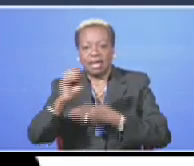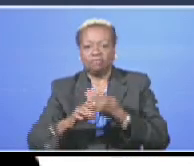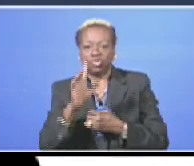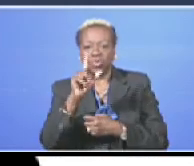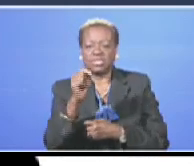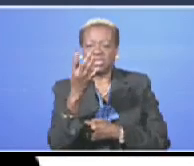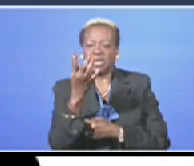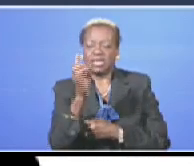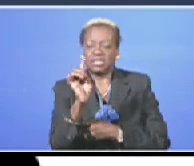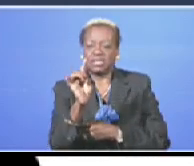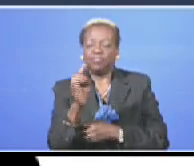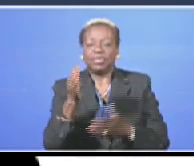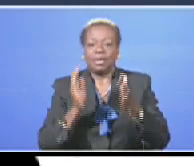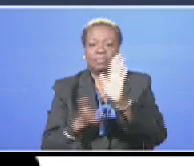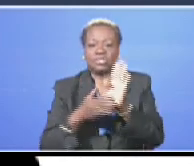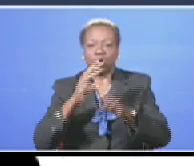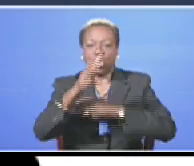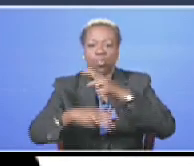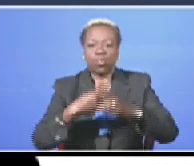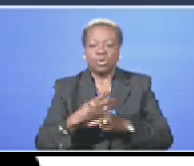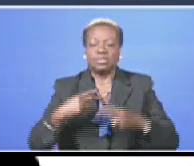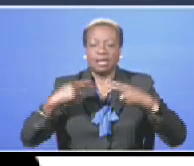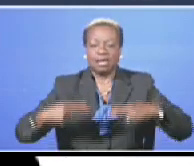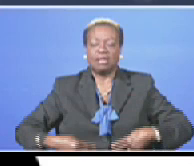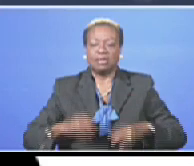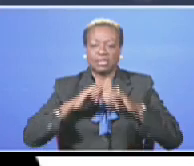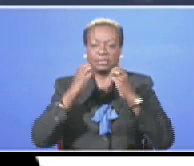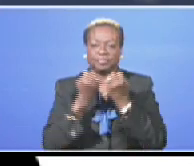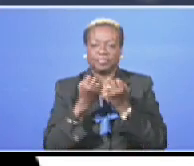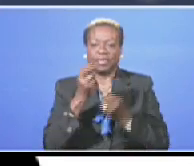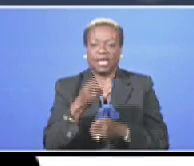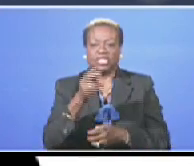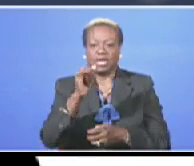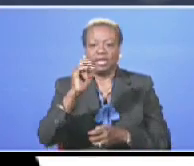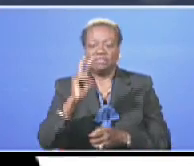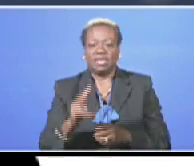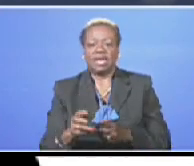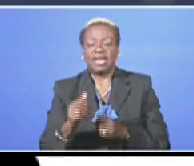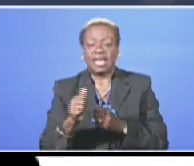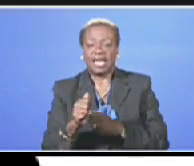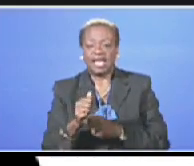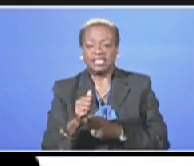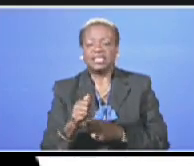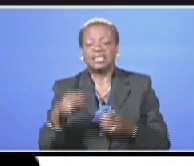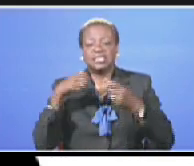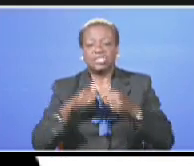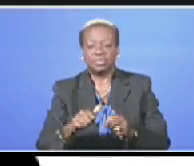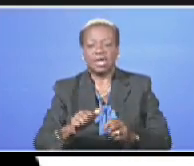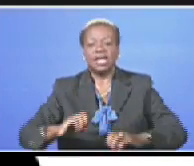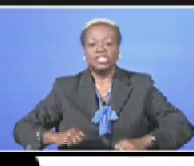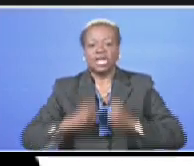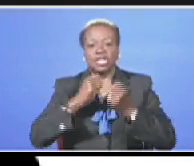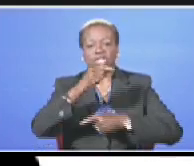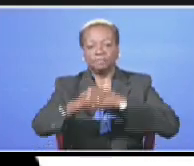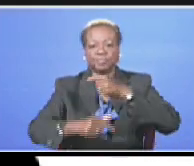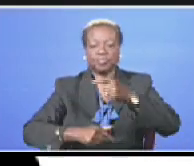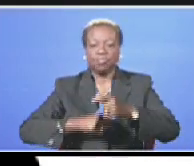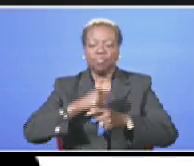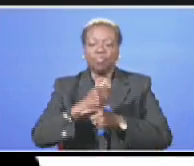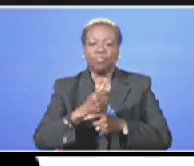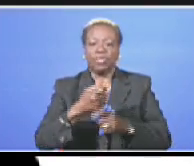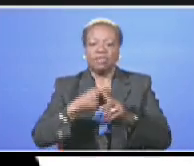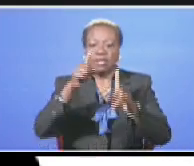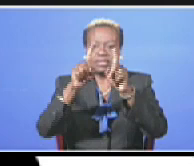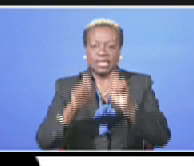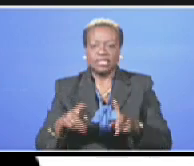2018, based on World Health Organization statistics, HIV and AIDS continue to pose a serious health challenge globally. From testing